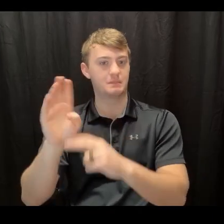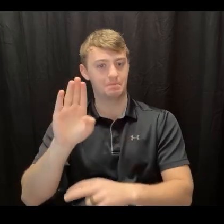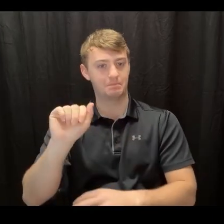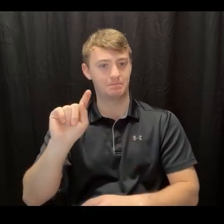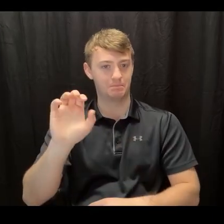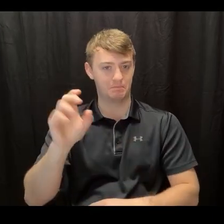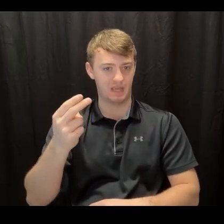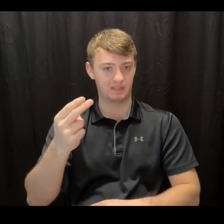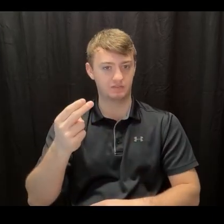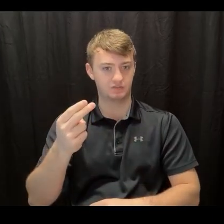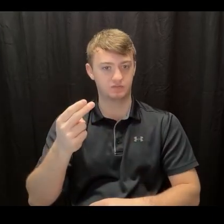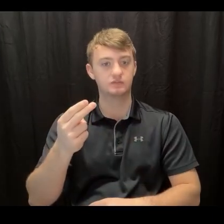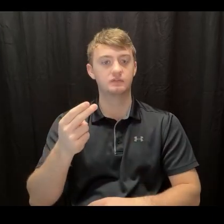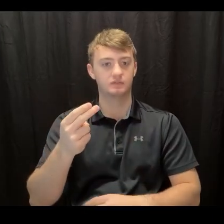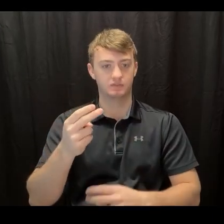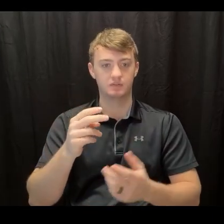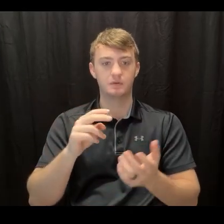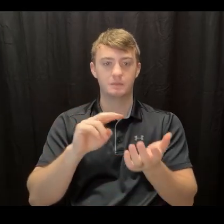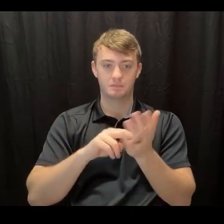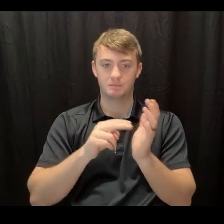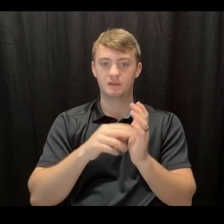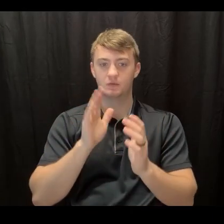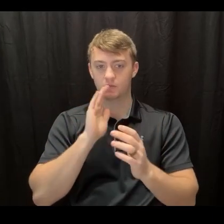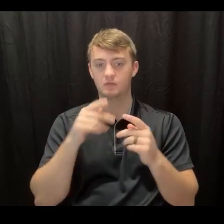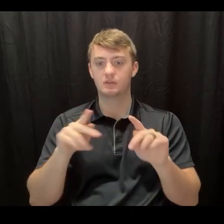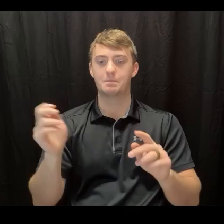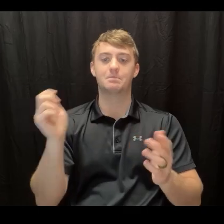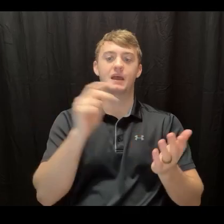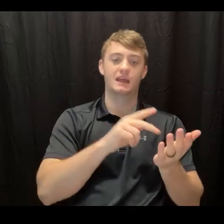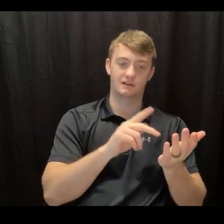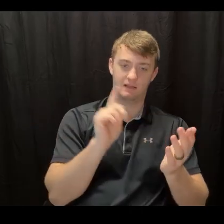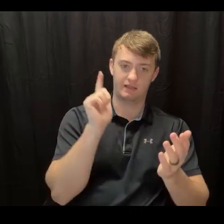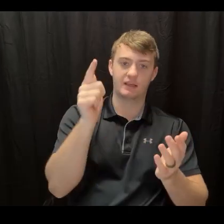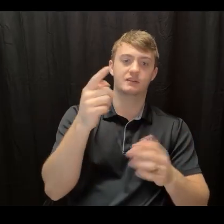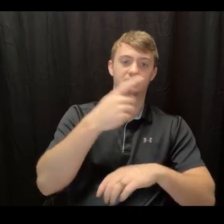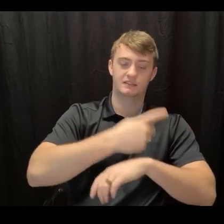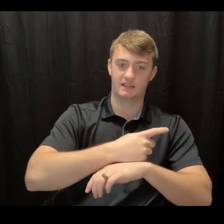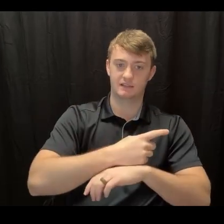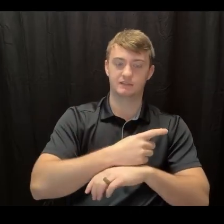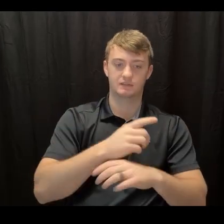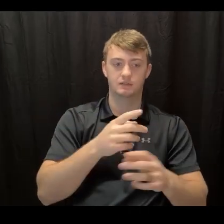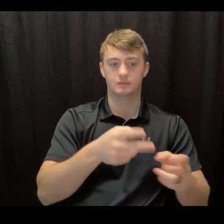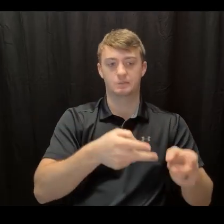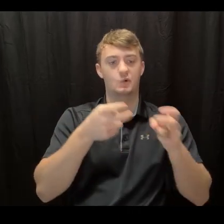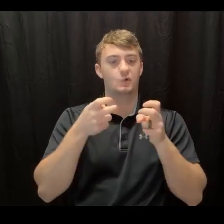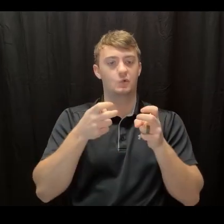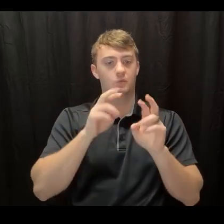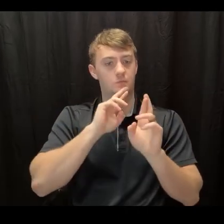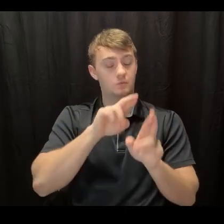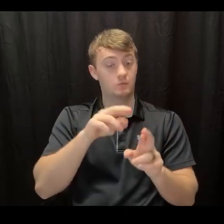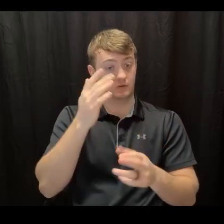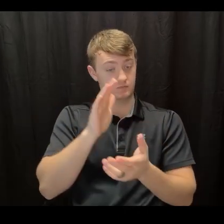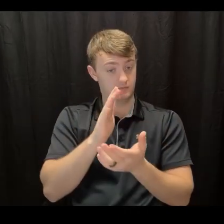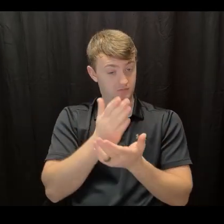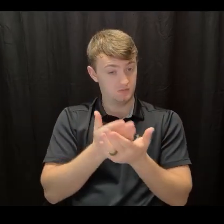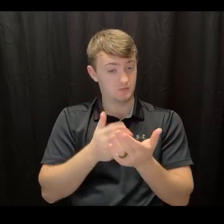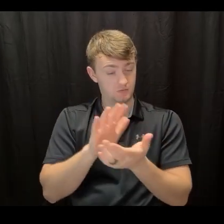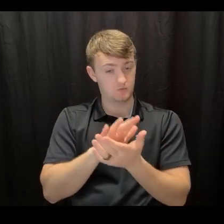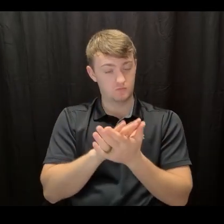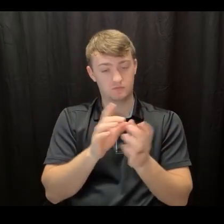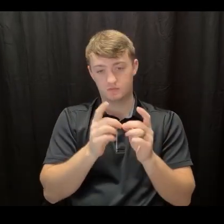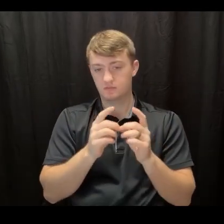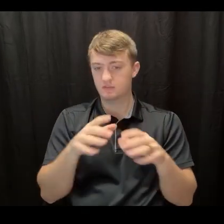Batch, and that will allow you to come back at a later date and pull the report, because some districts,